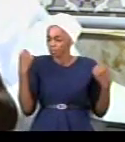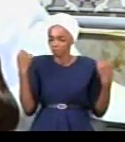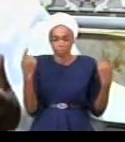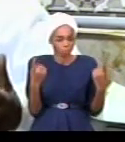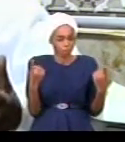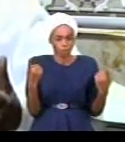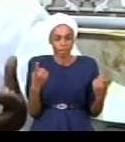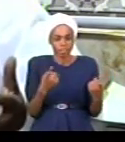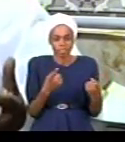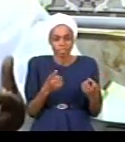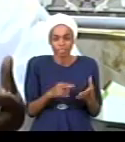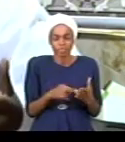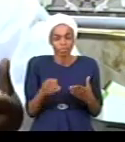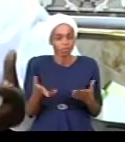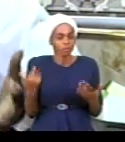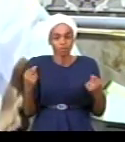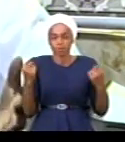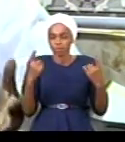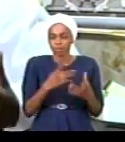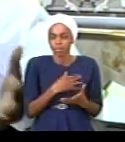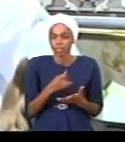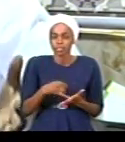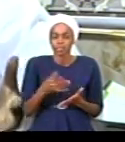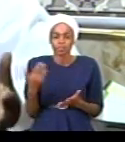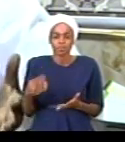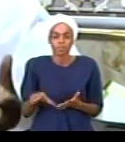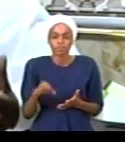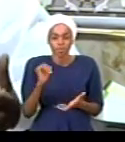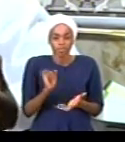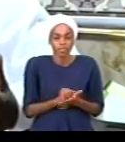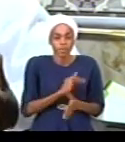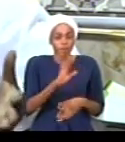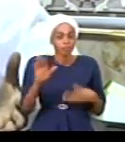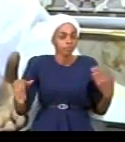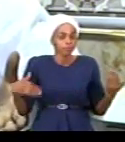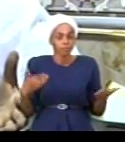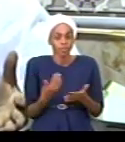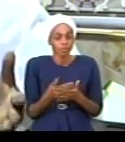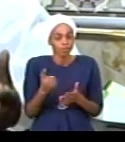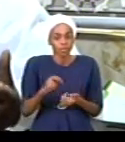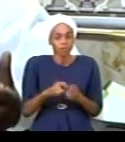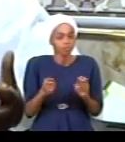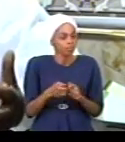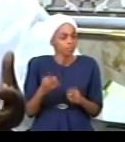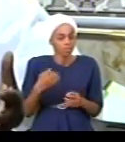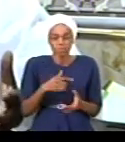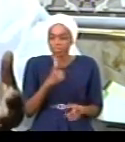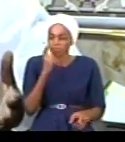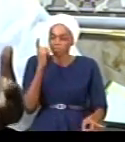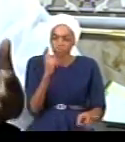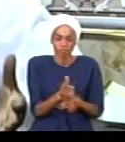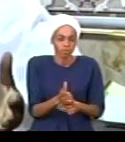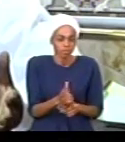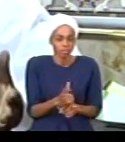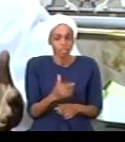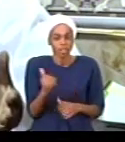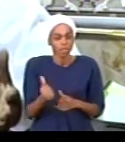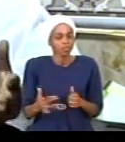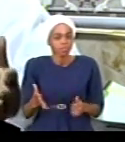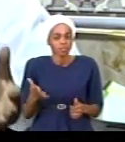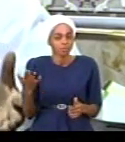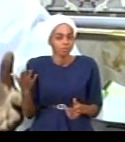renal parameters have corrected. Everything was normal. At this time, creatinine was 1.2 milligram per deciliter. And